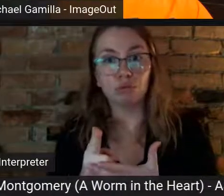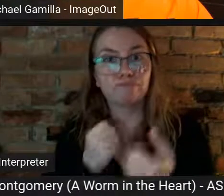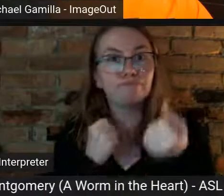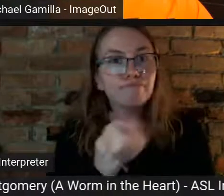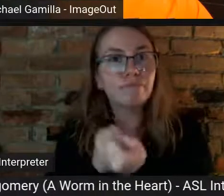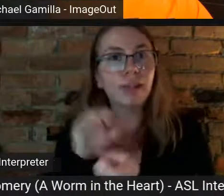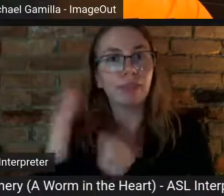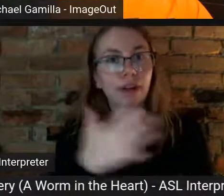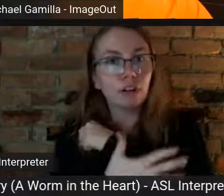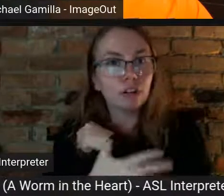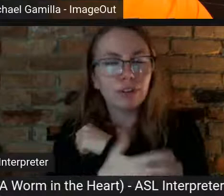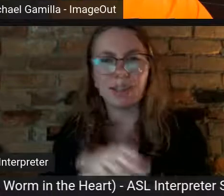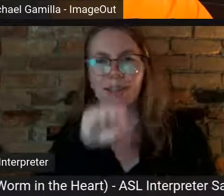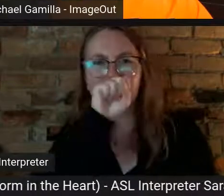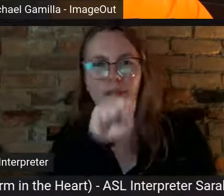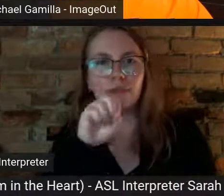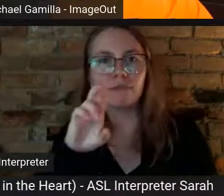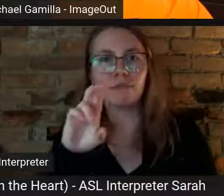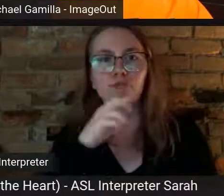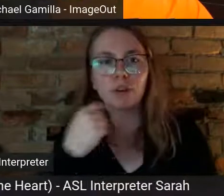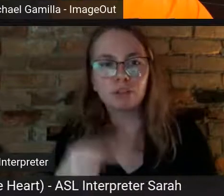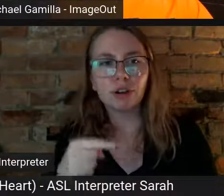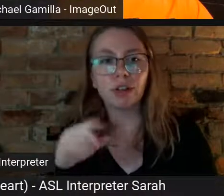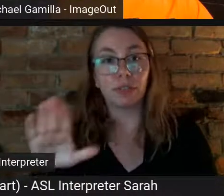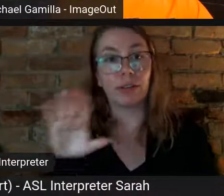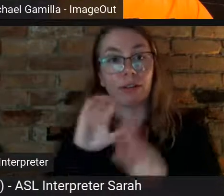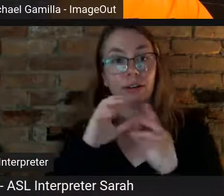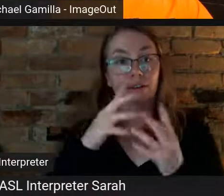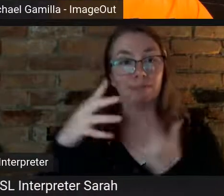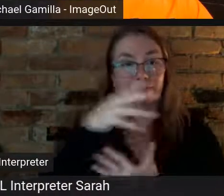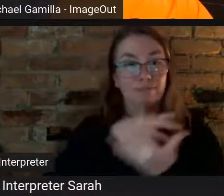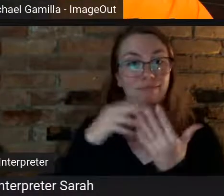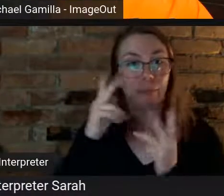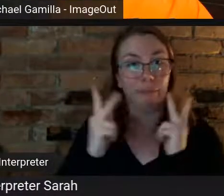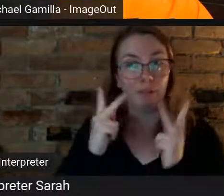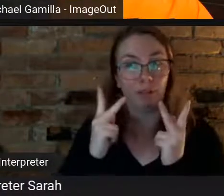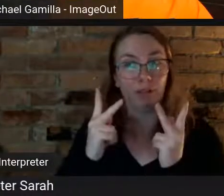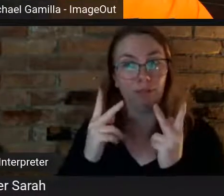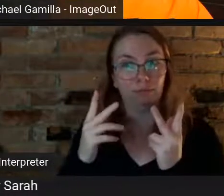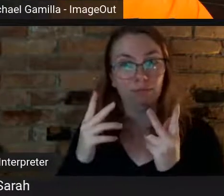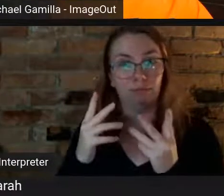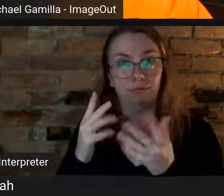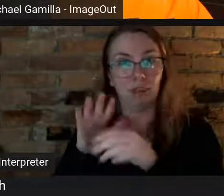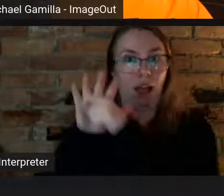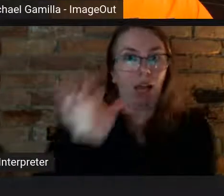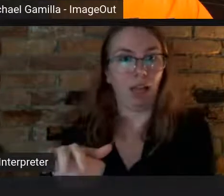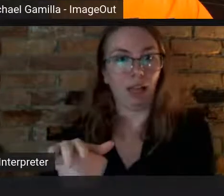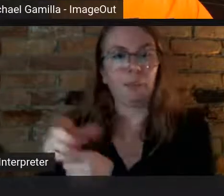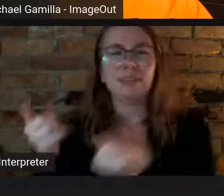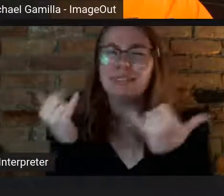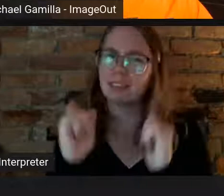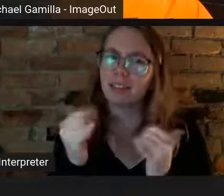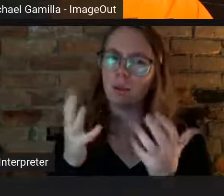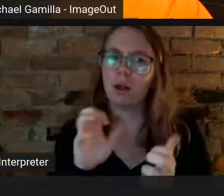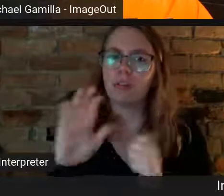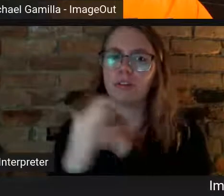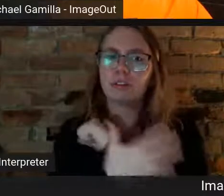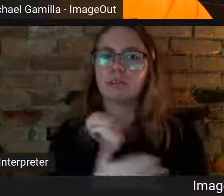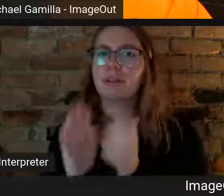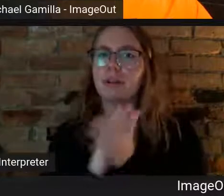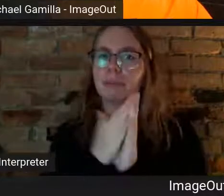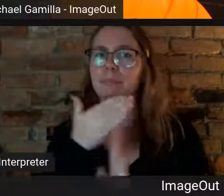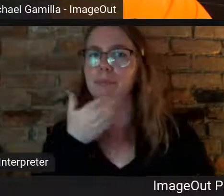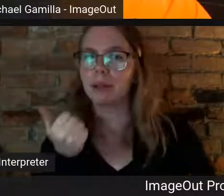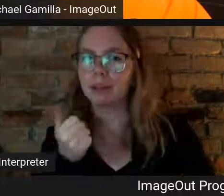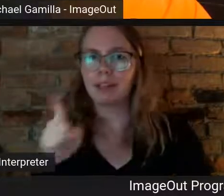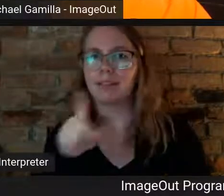though society is actively kind of fighting against them. They want to make it better. They want their country to be better because they love their country. And I